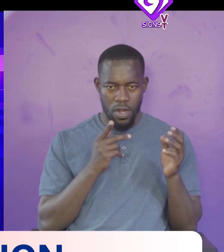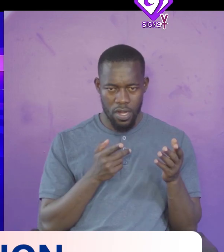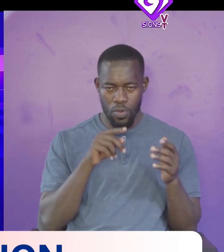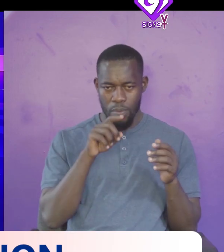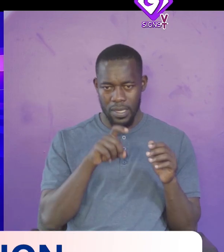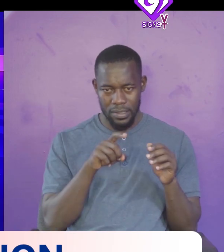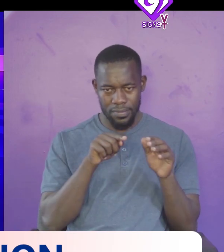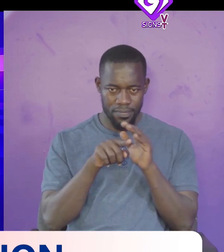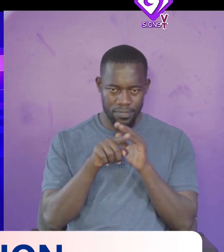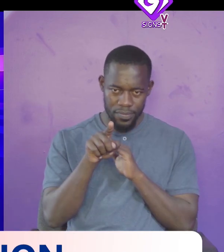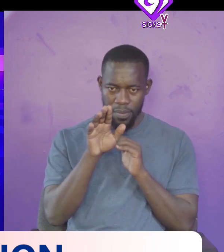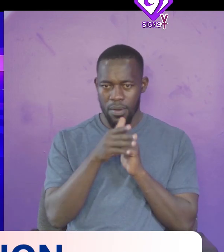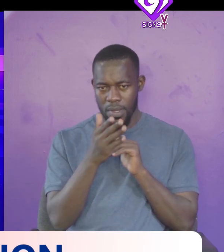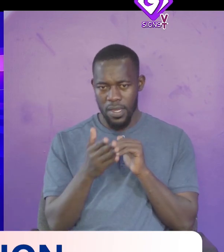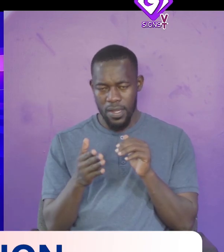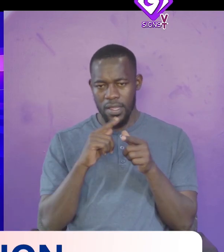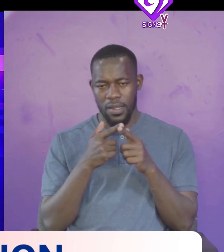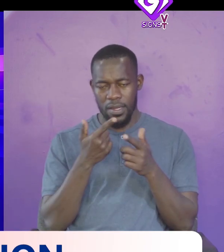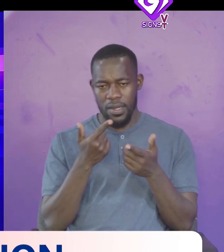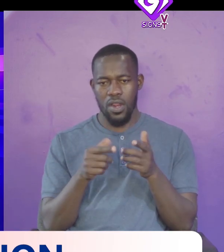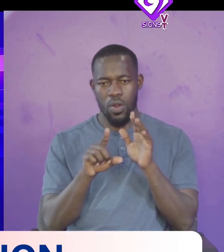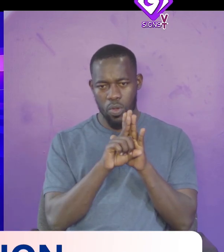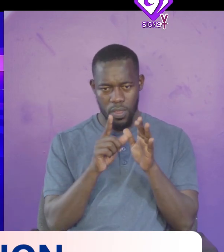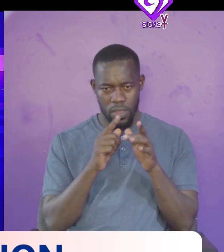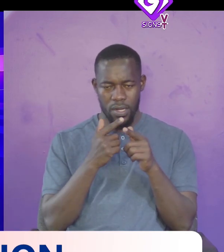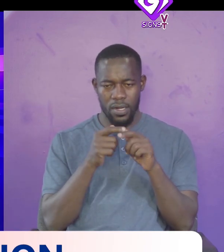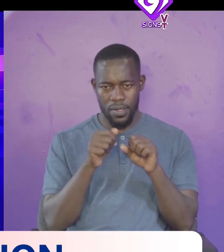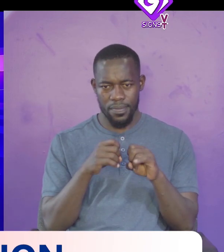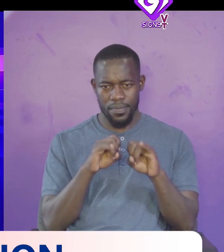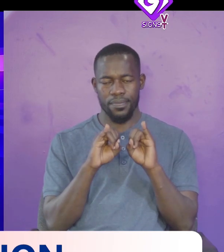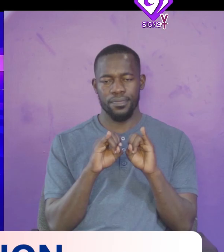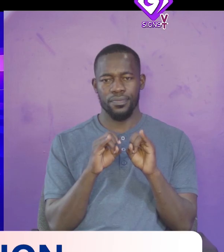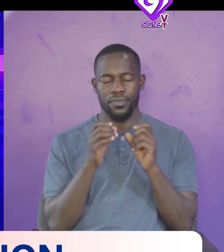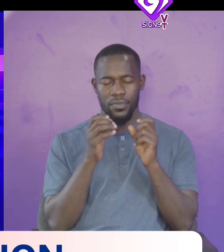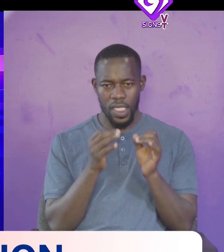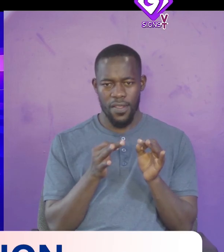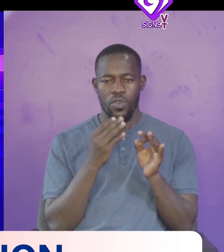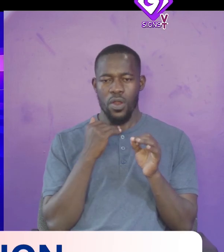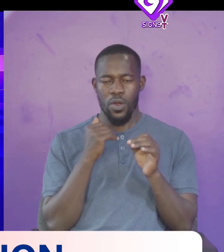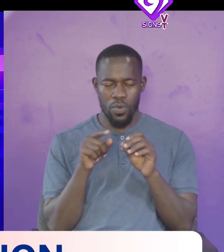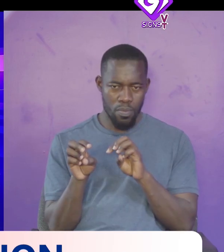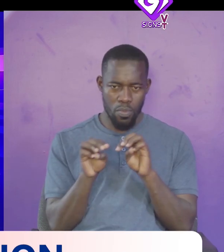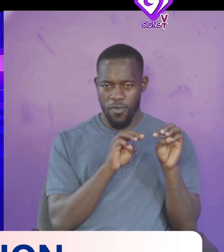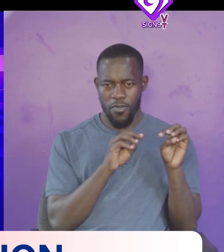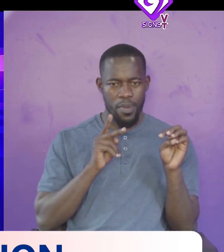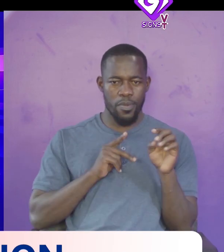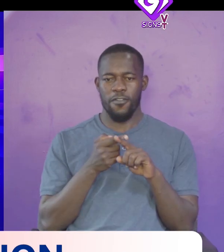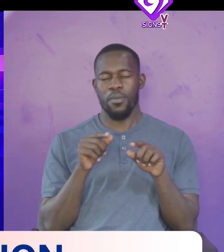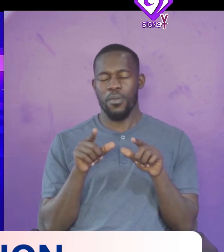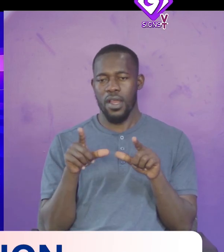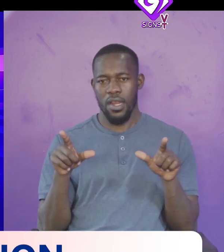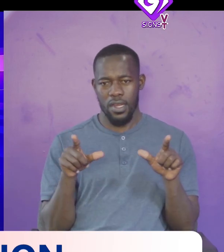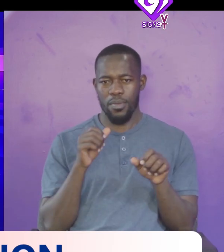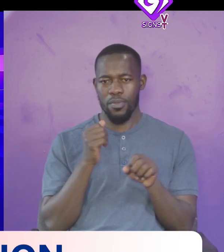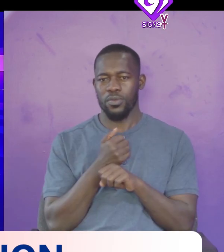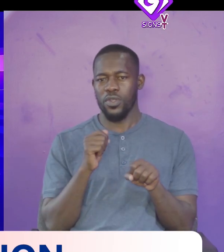put an eviction law and ensure it is enforced. You want to do an eviction, even when you put compensation in it, you cannot just tell people within